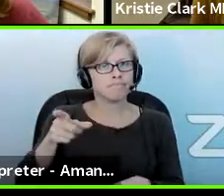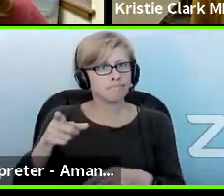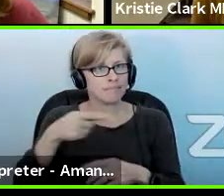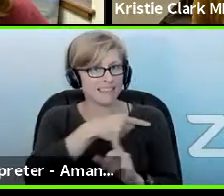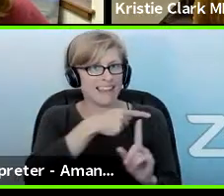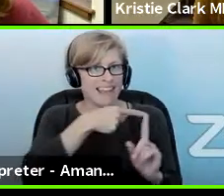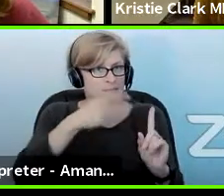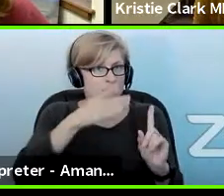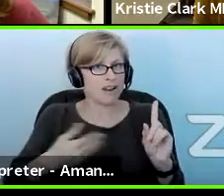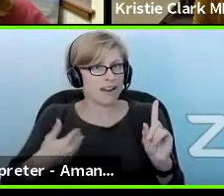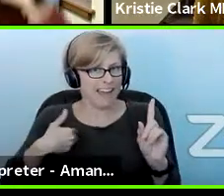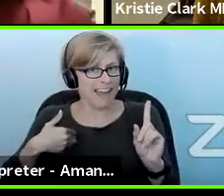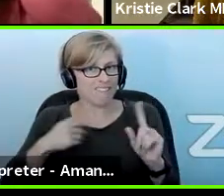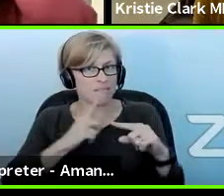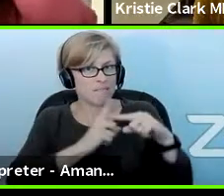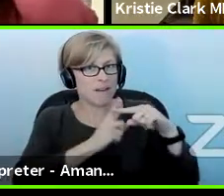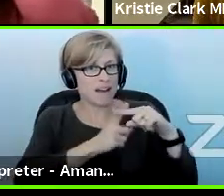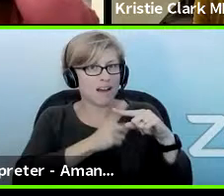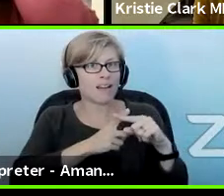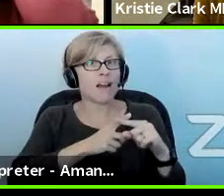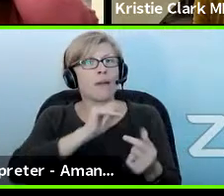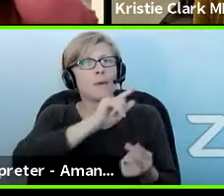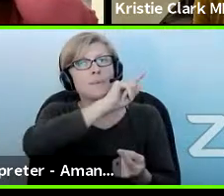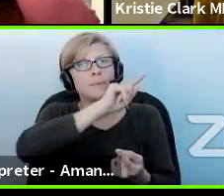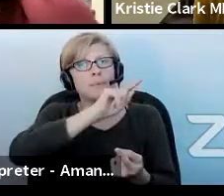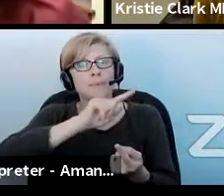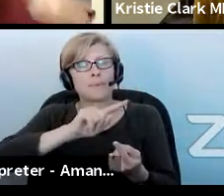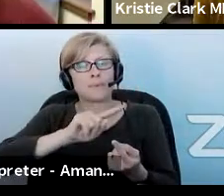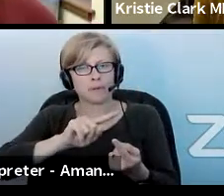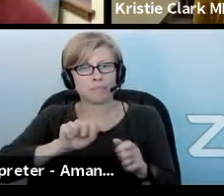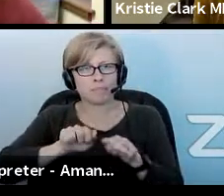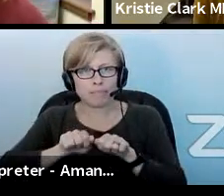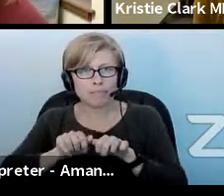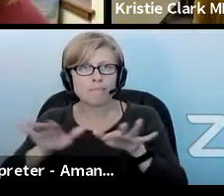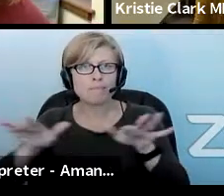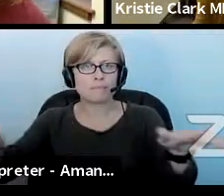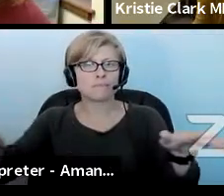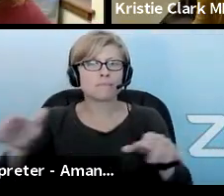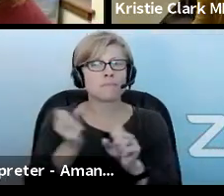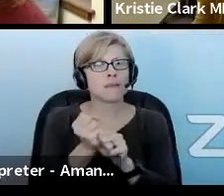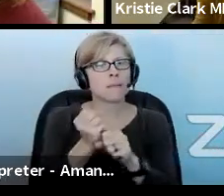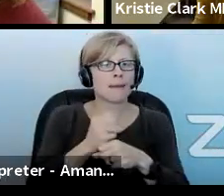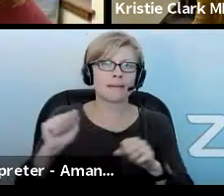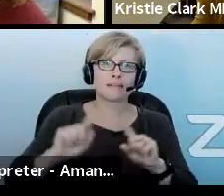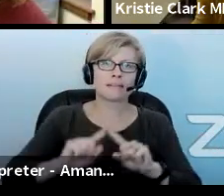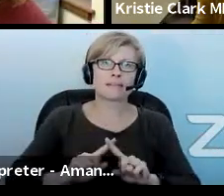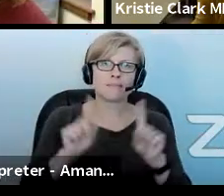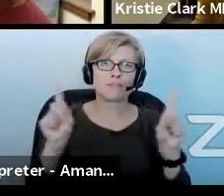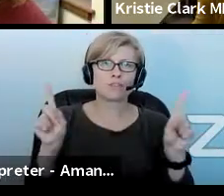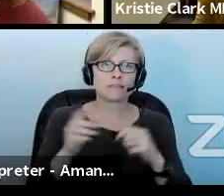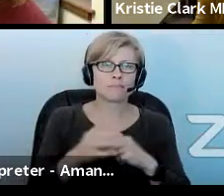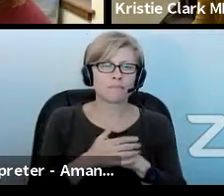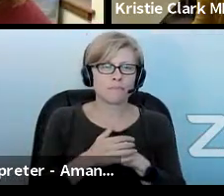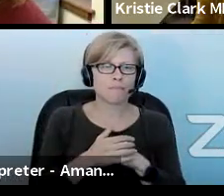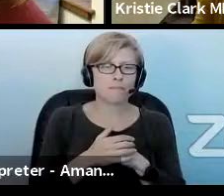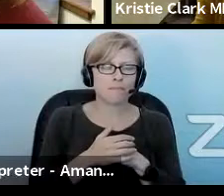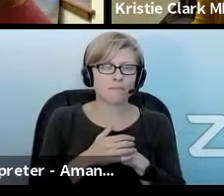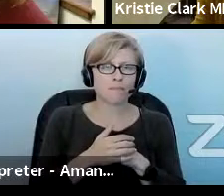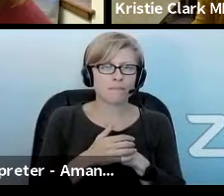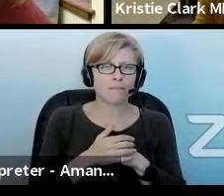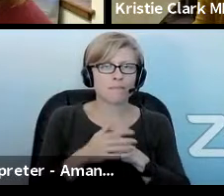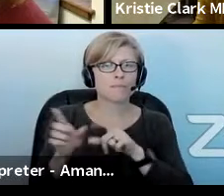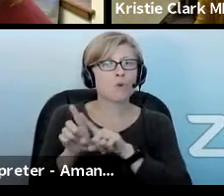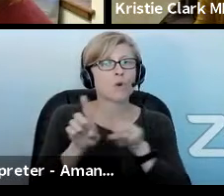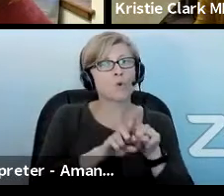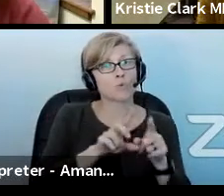the ramifications of the trickle down effect of that. It really is making a difference. It's also making a difference at our